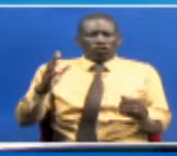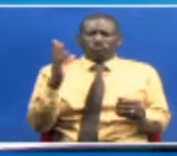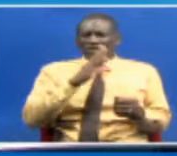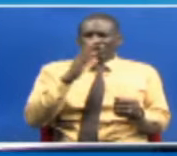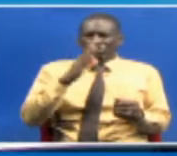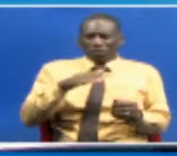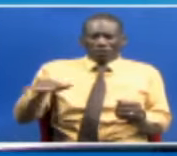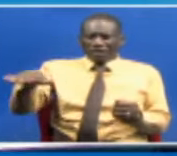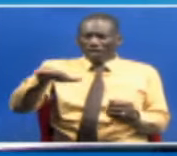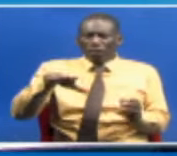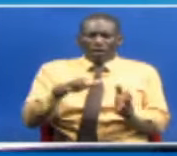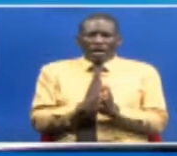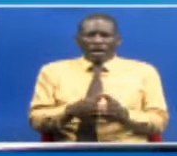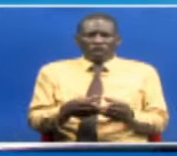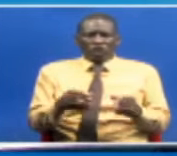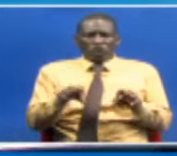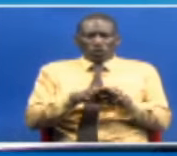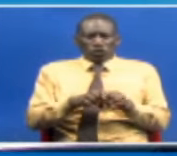challenge of conserving